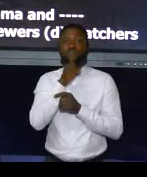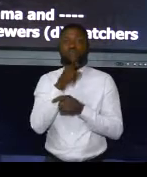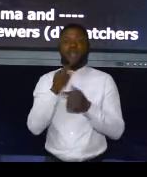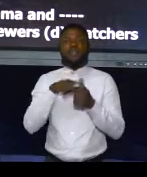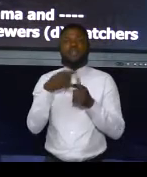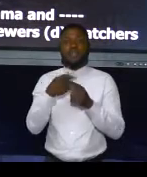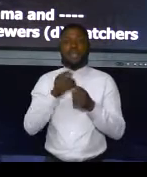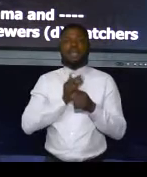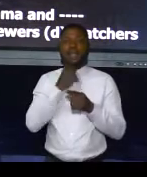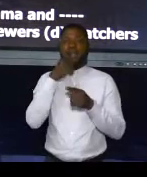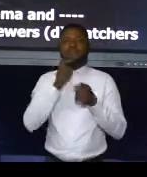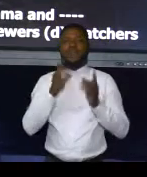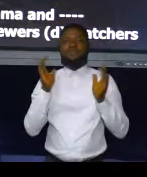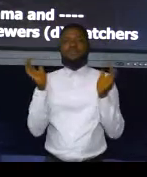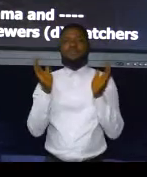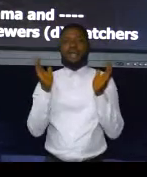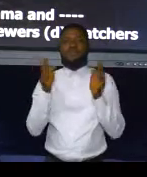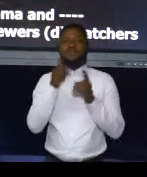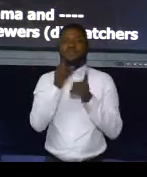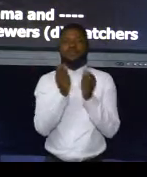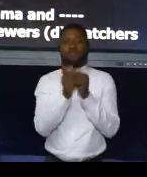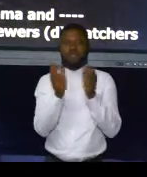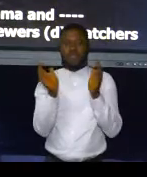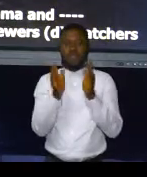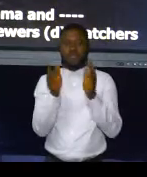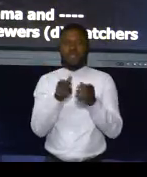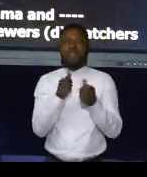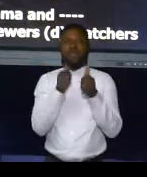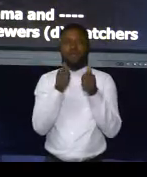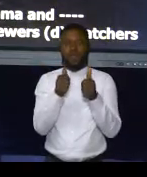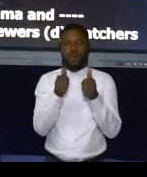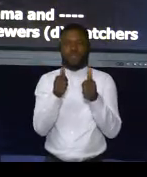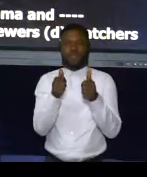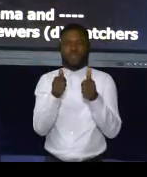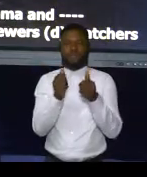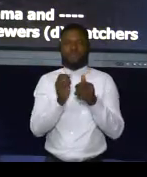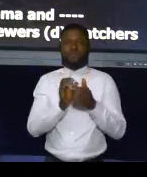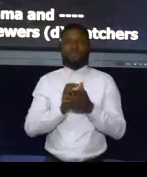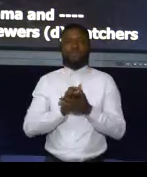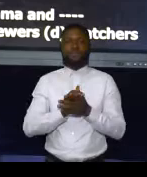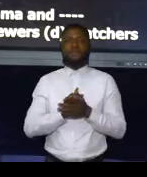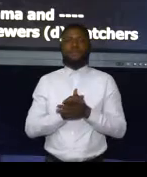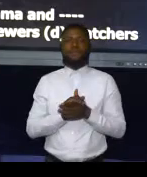sure? Then I must celebrate you with a chair. Well done.